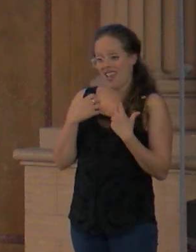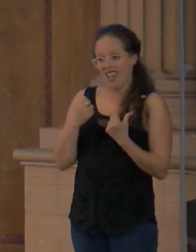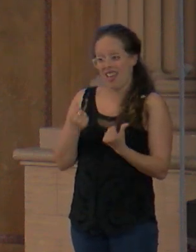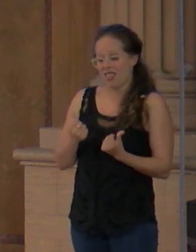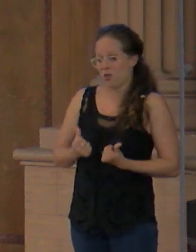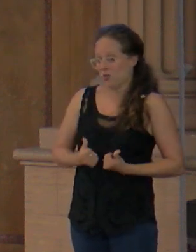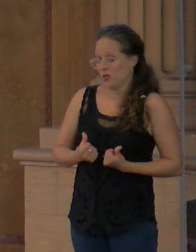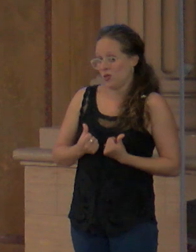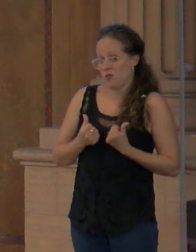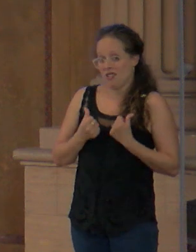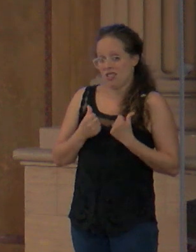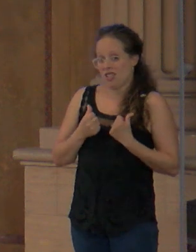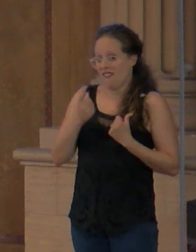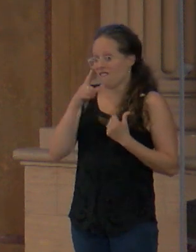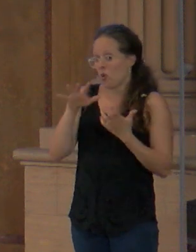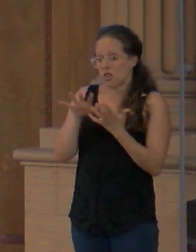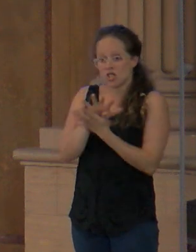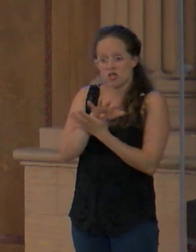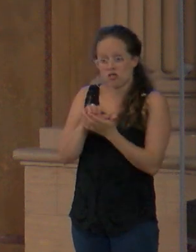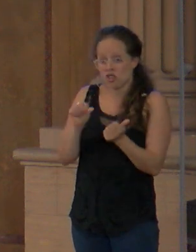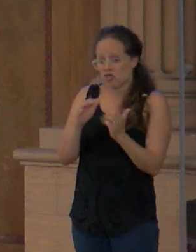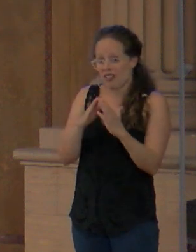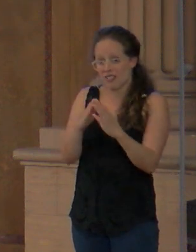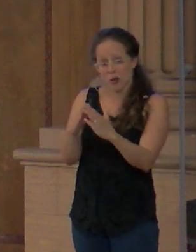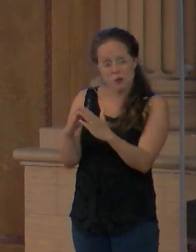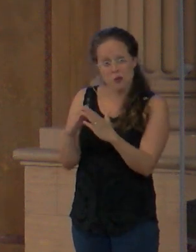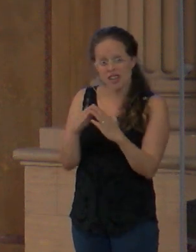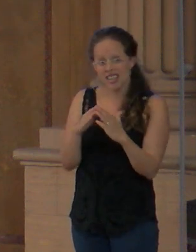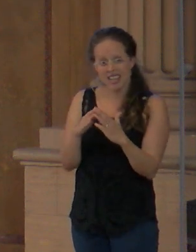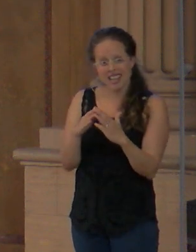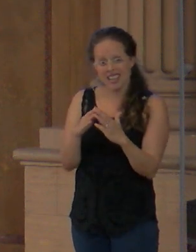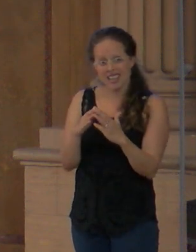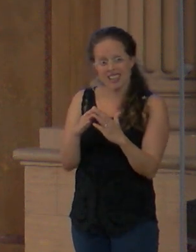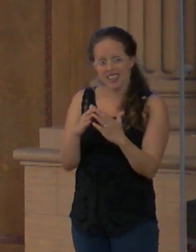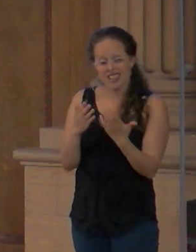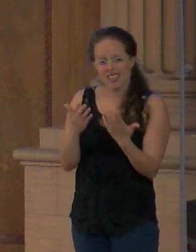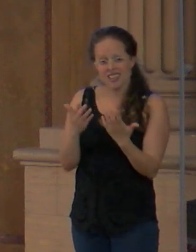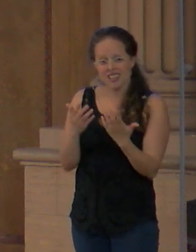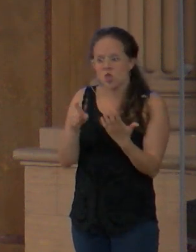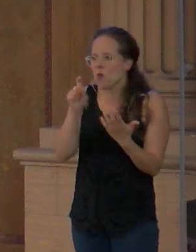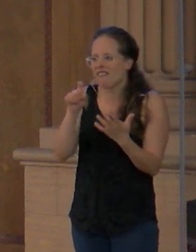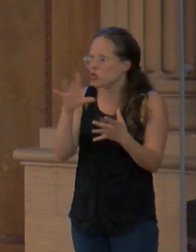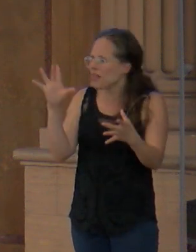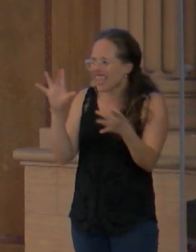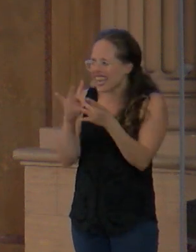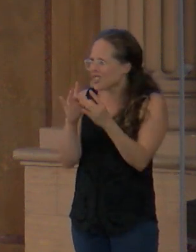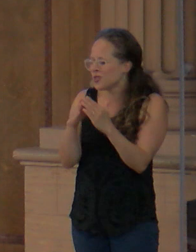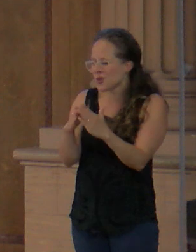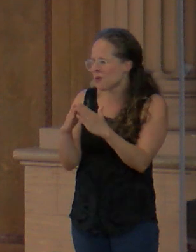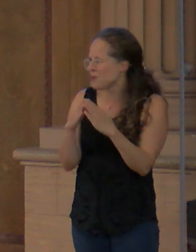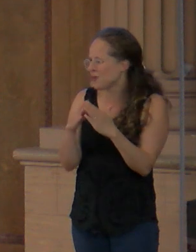way that would destroy any community if everybody lived in that way, because nobody says it's healthy to not be connected to community.